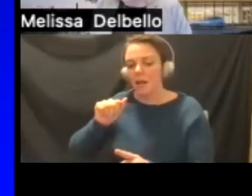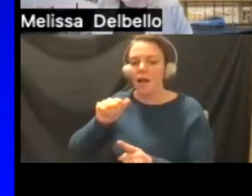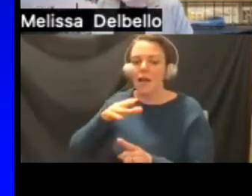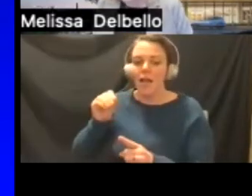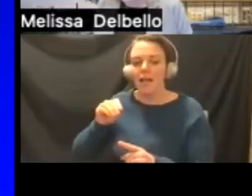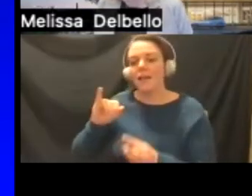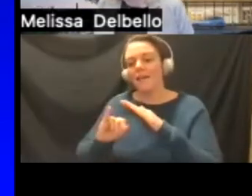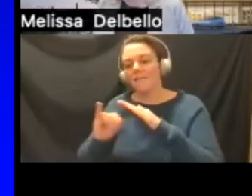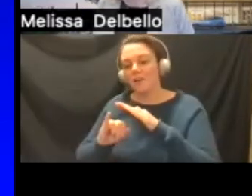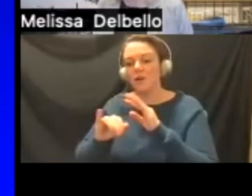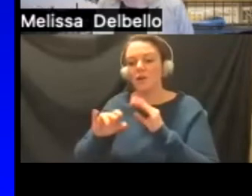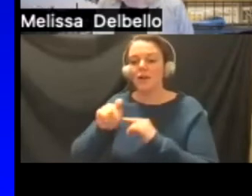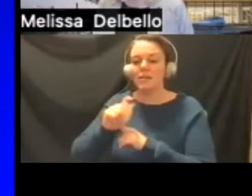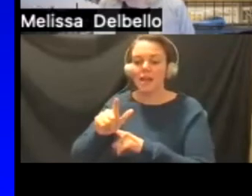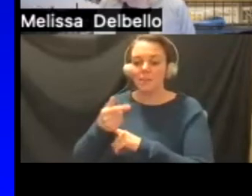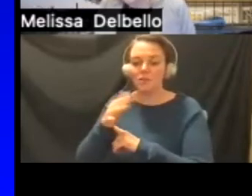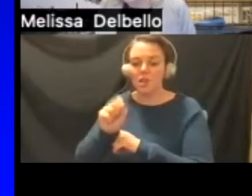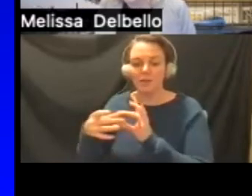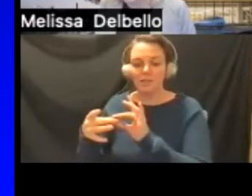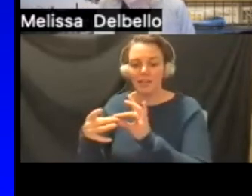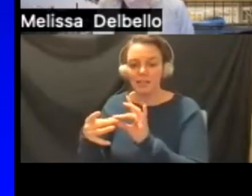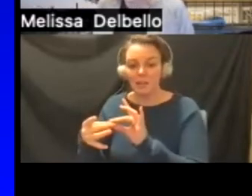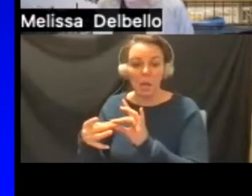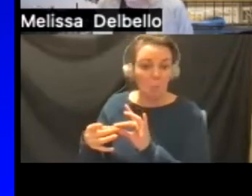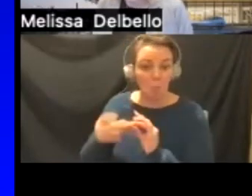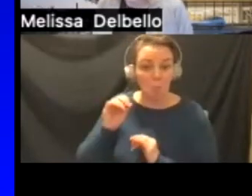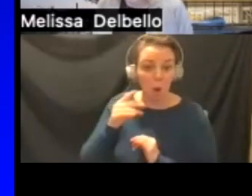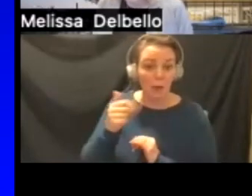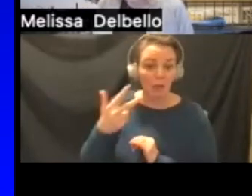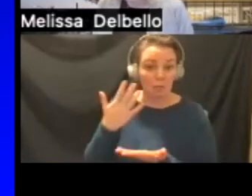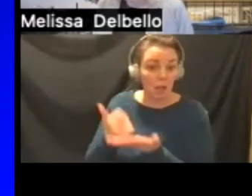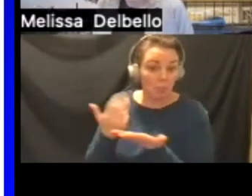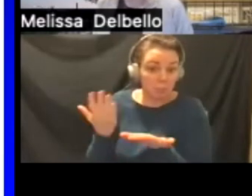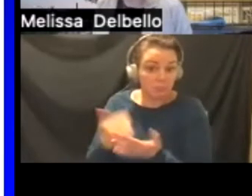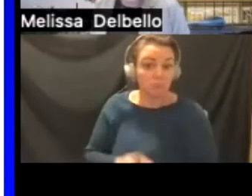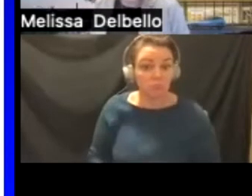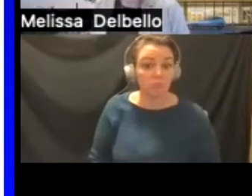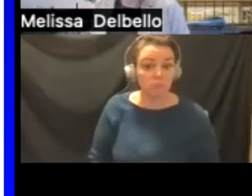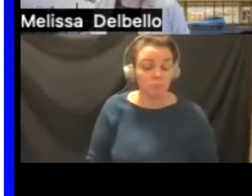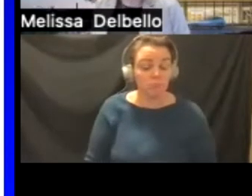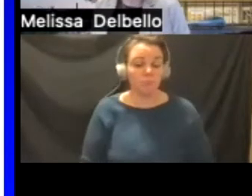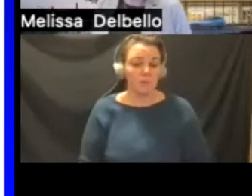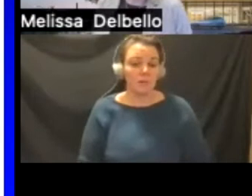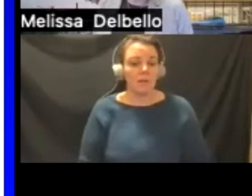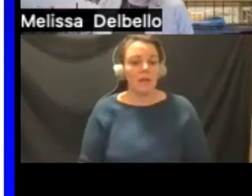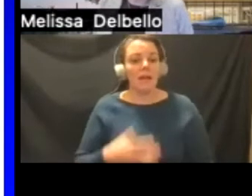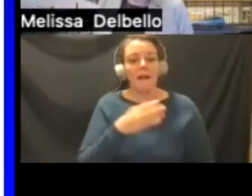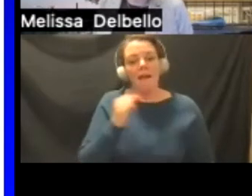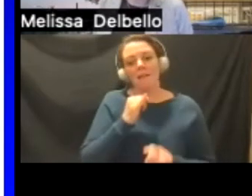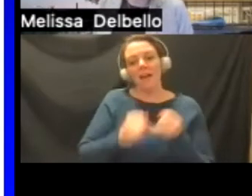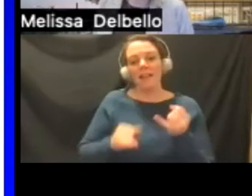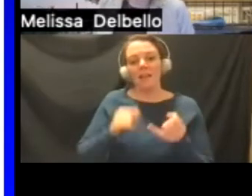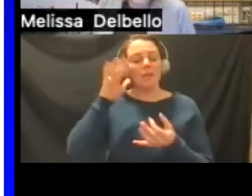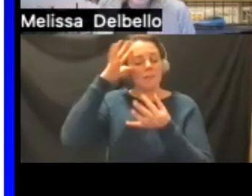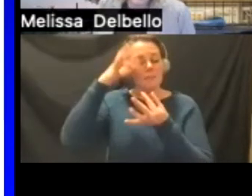gyrus connectivity, that omega-3s may be particularly helpful. And finally, with our